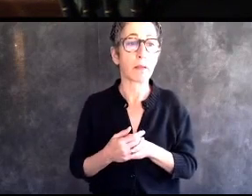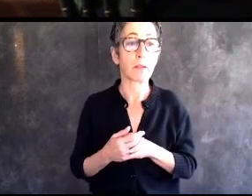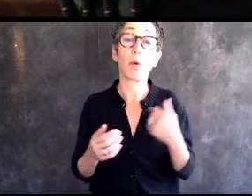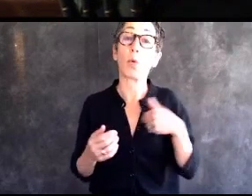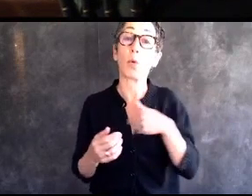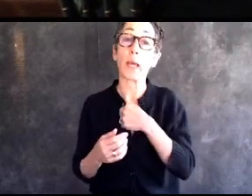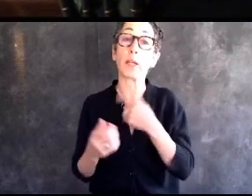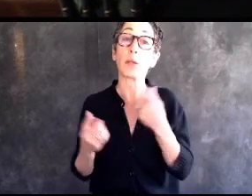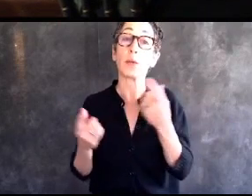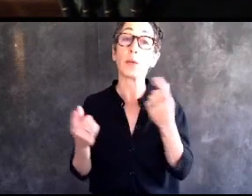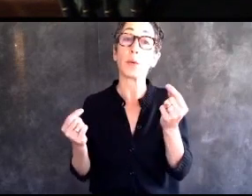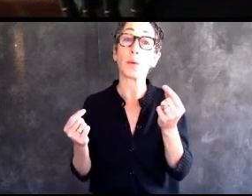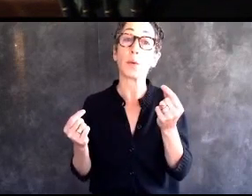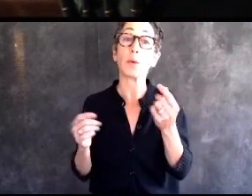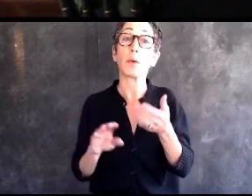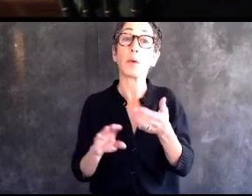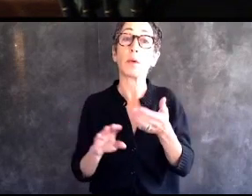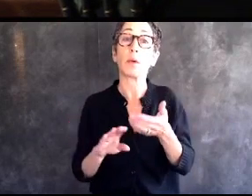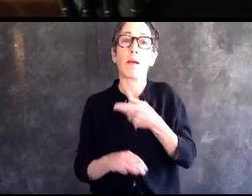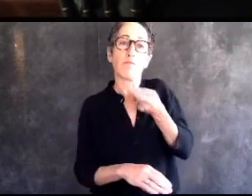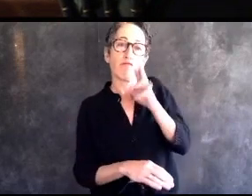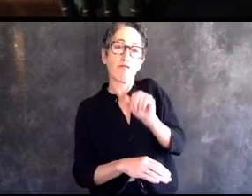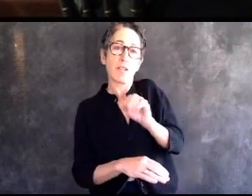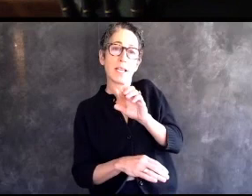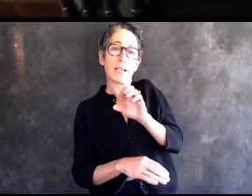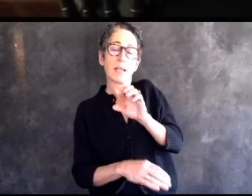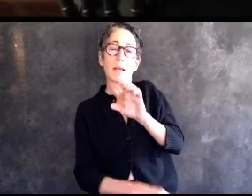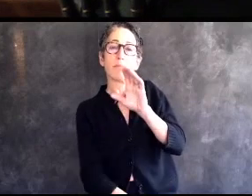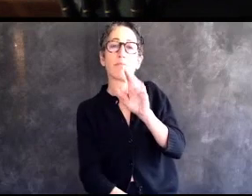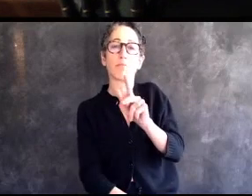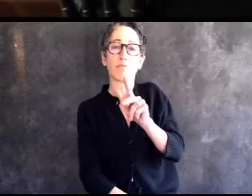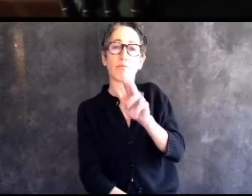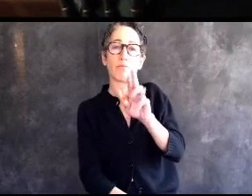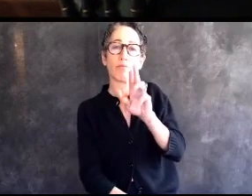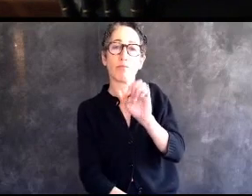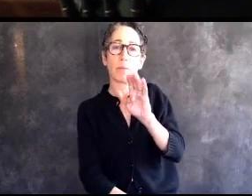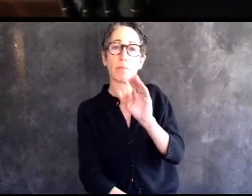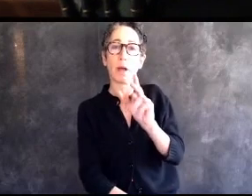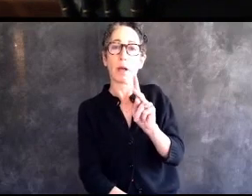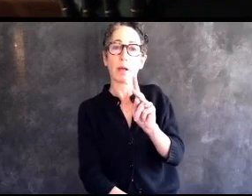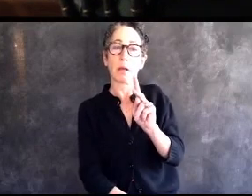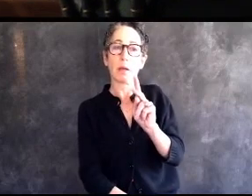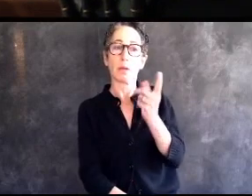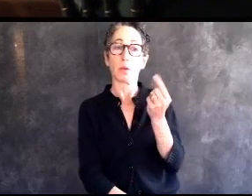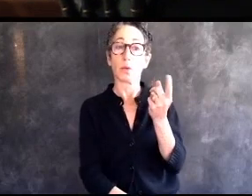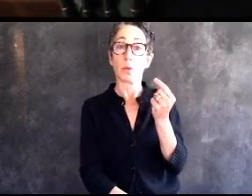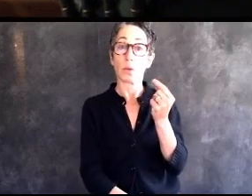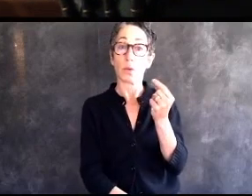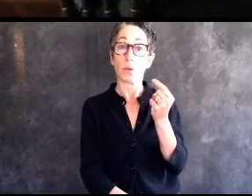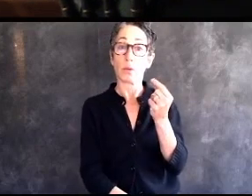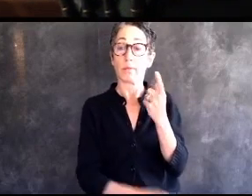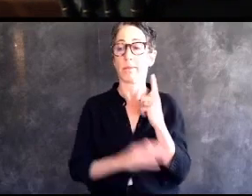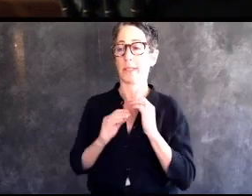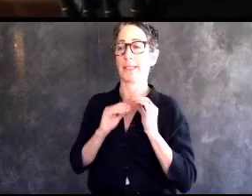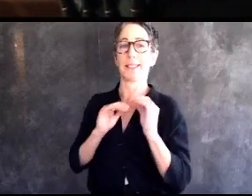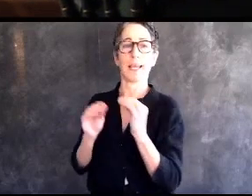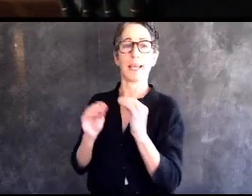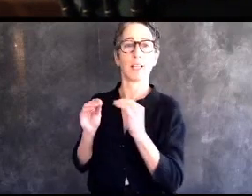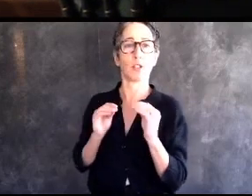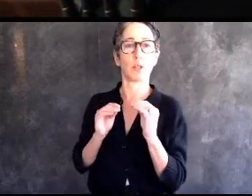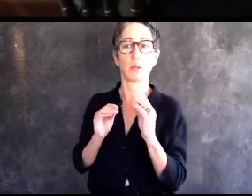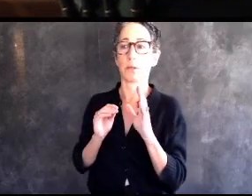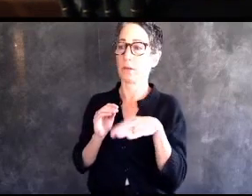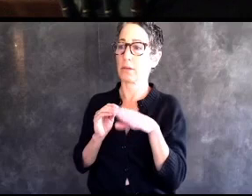pre-bunking, like me deepfaking myself and sending to the society, teaching people that deepfakes is coming, that was 2 years